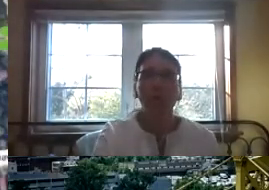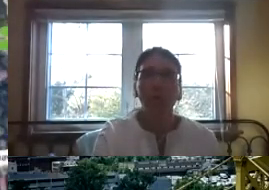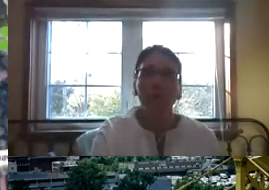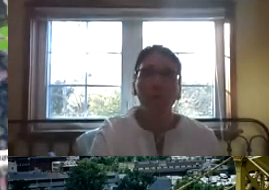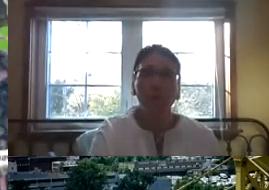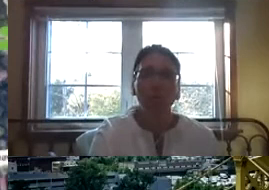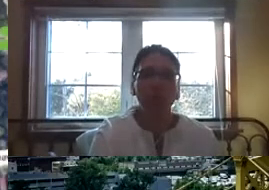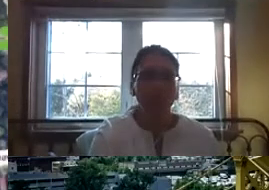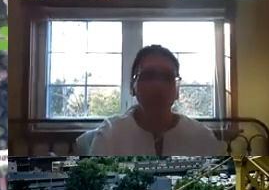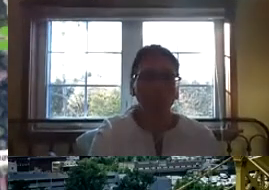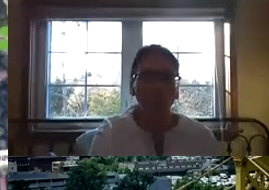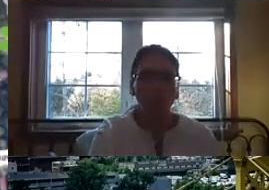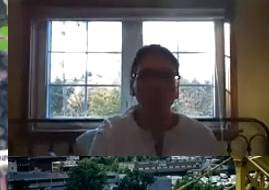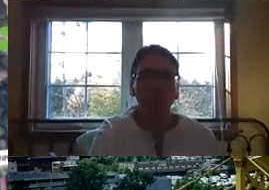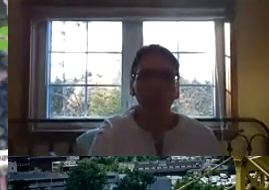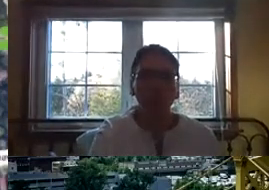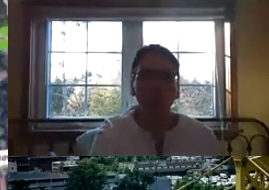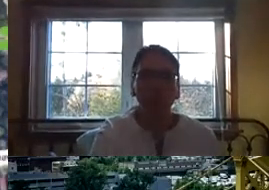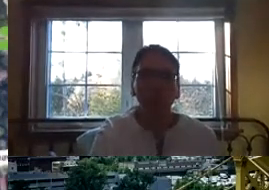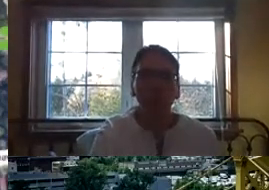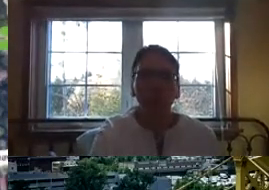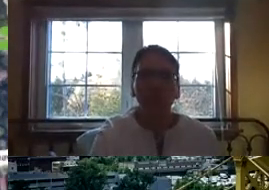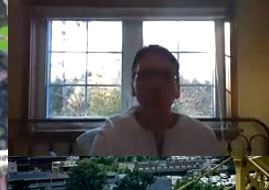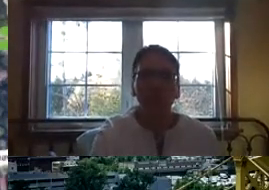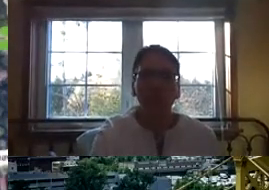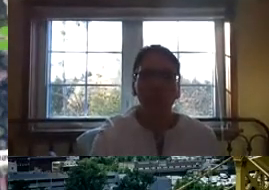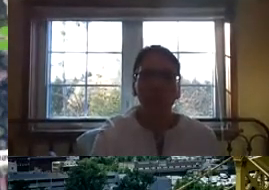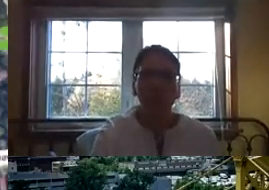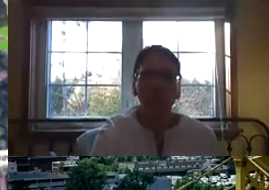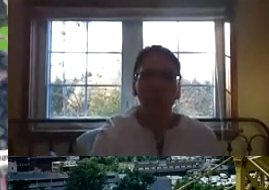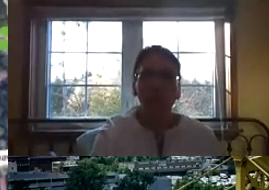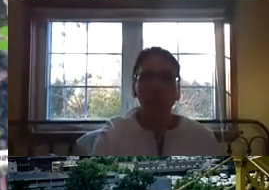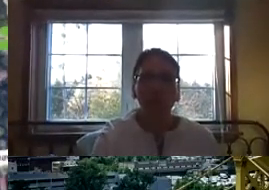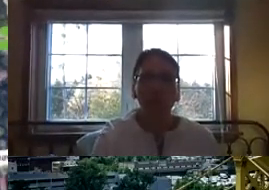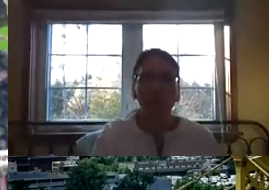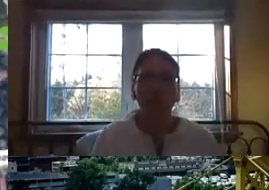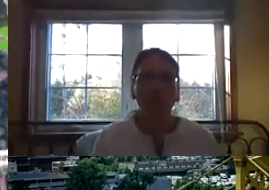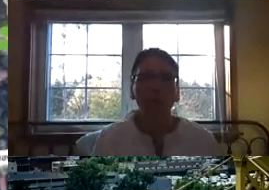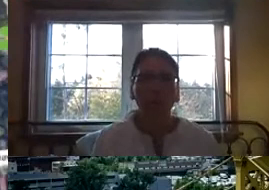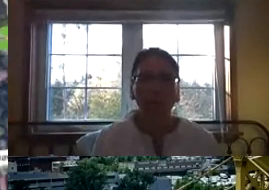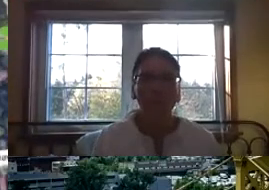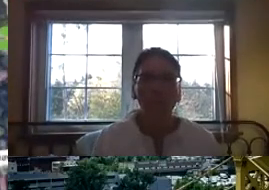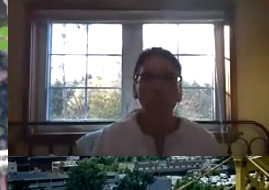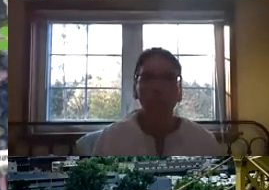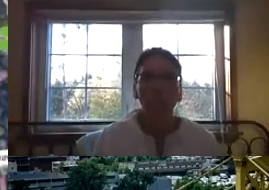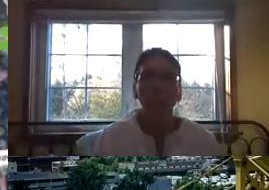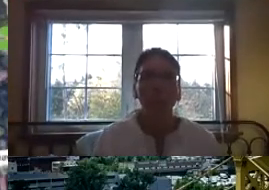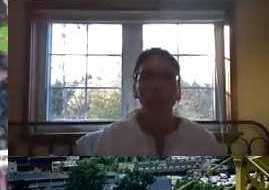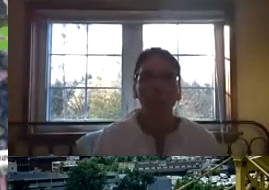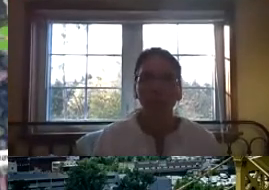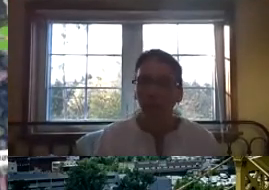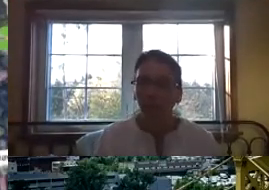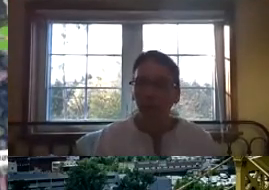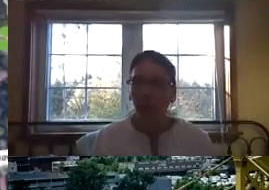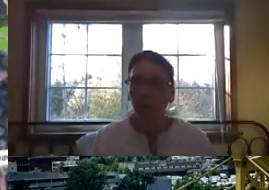allow the bikes to travel there. And then the section from Whiteman into the